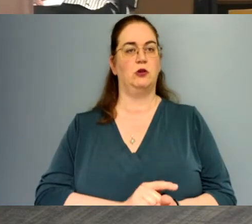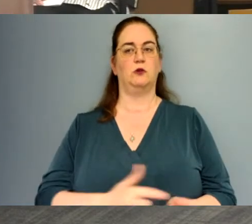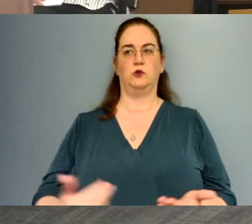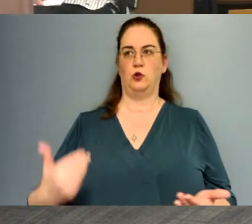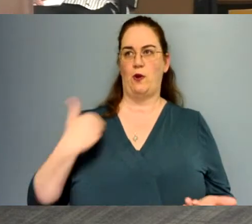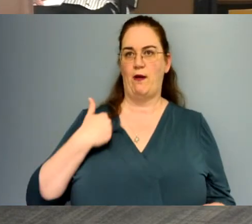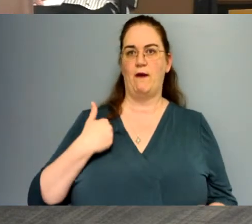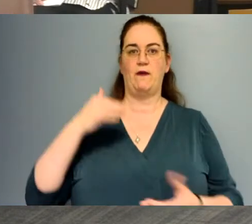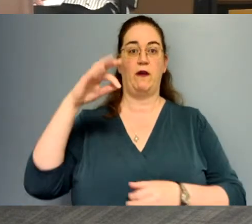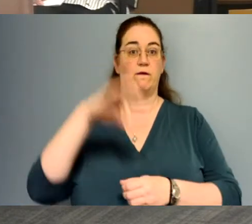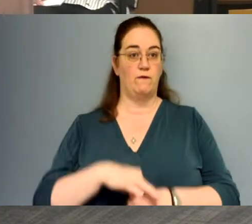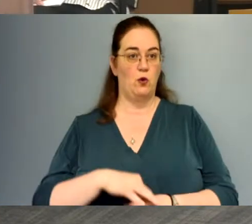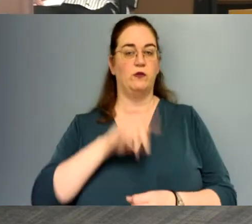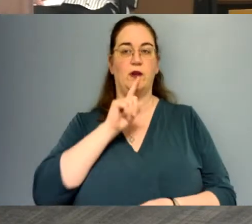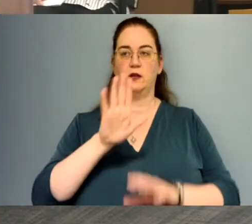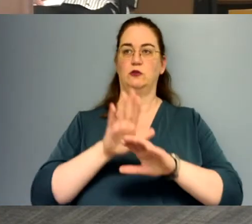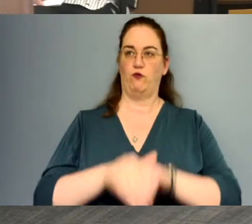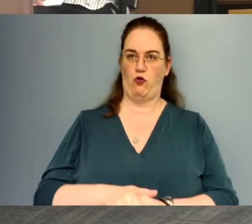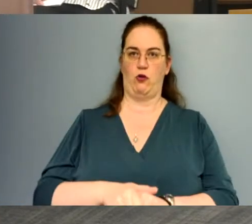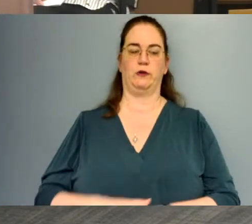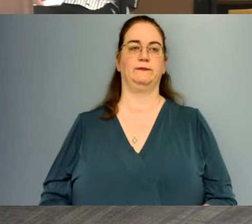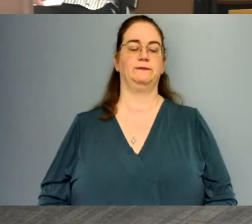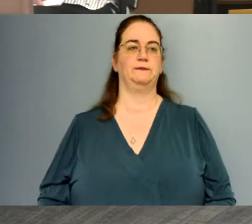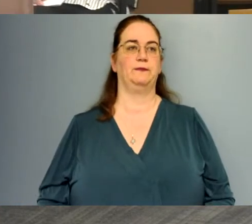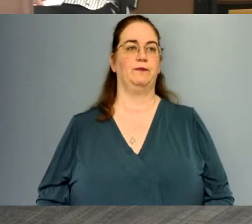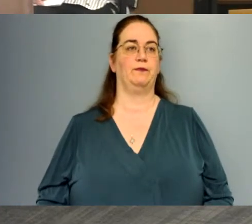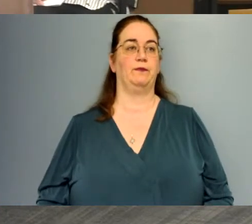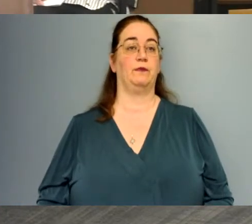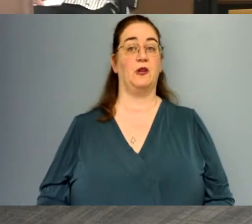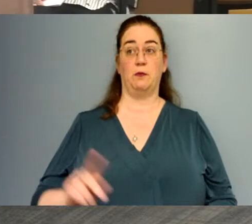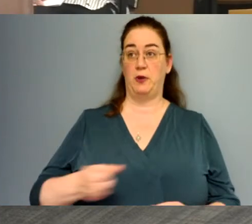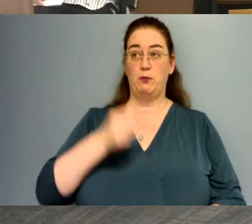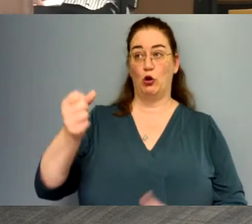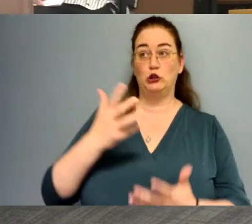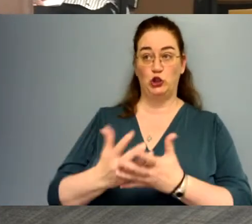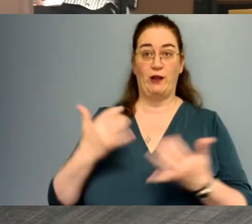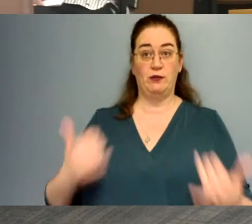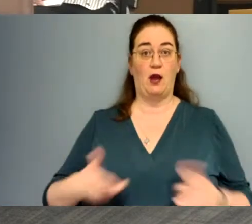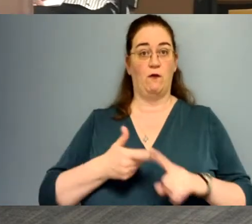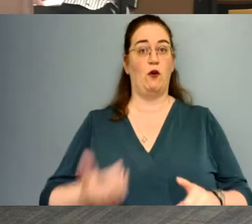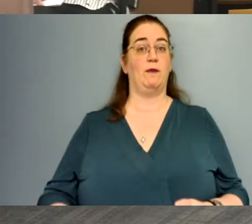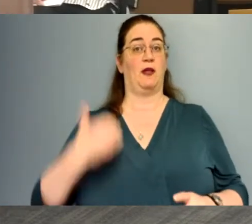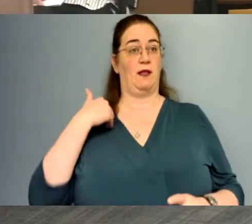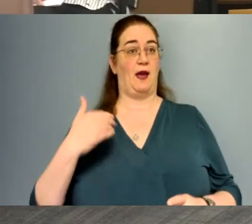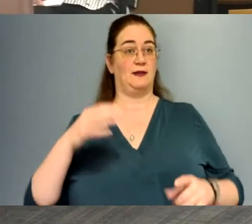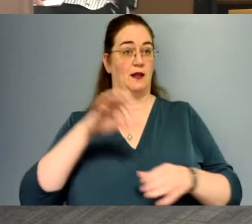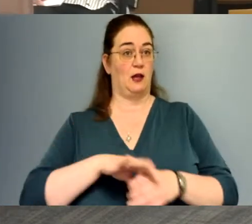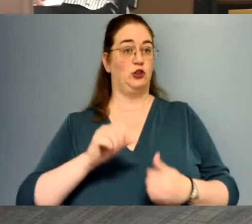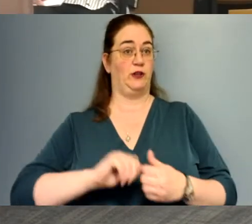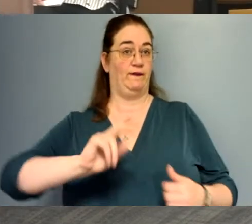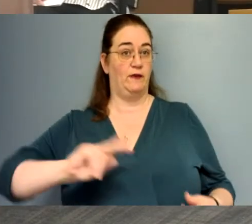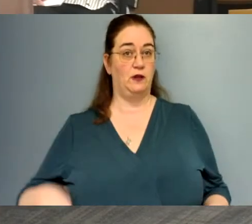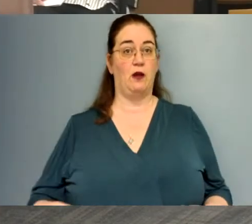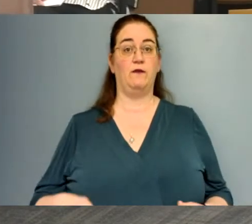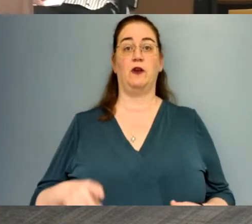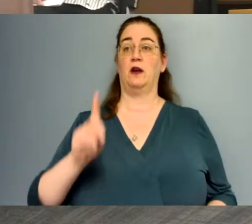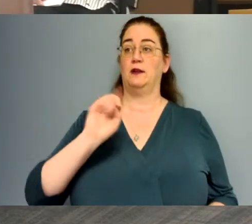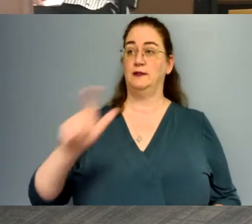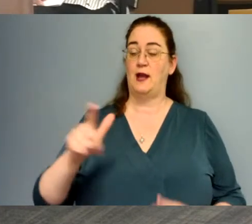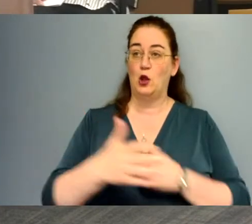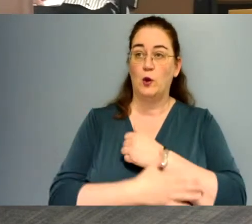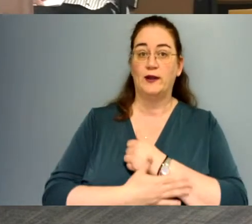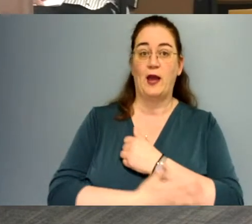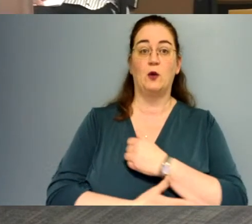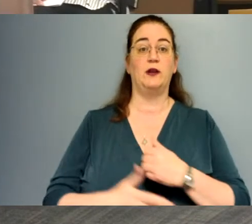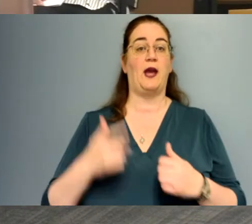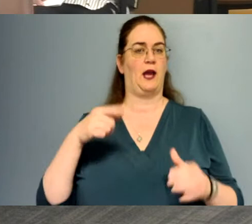have a vote that is fraudulent. People are in jail now from the last election in Philadelphia, Delaware County,